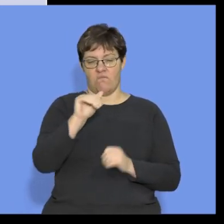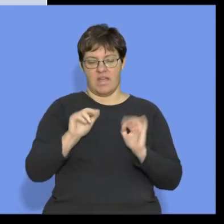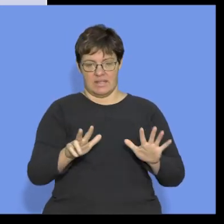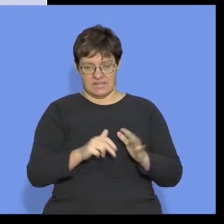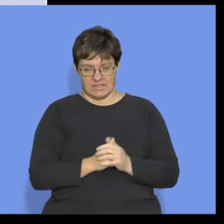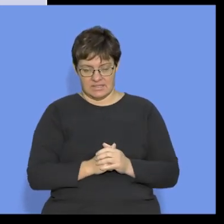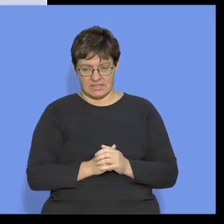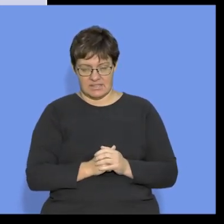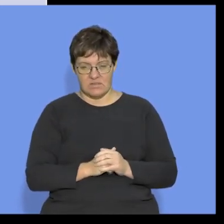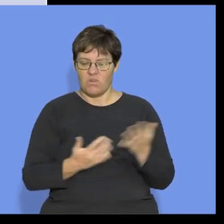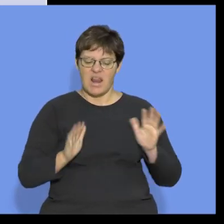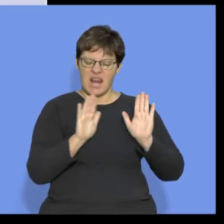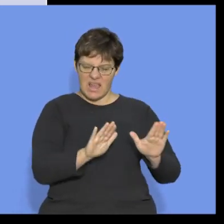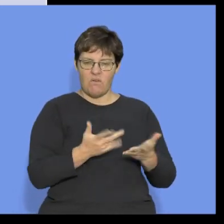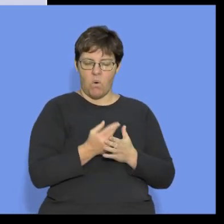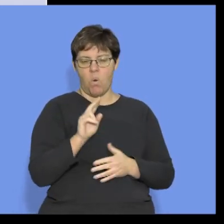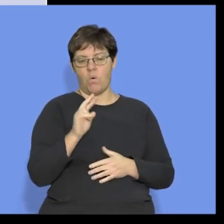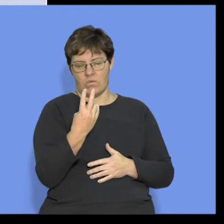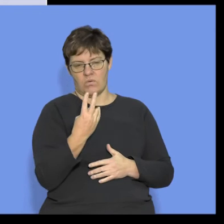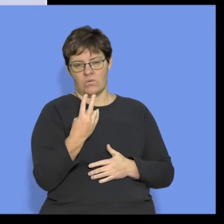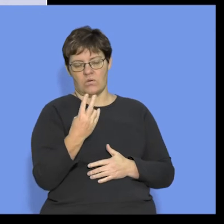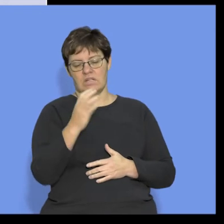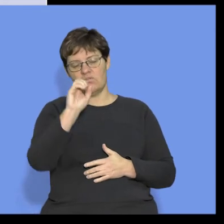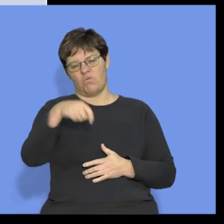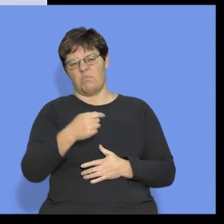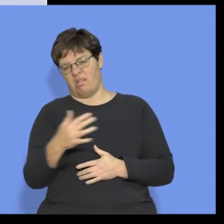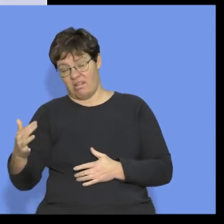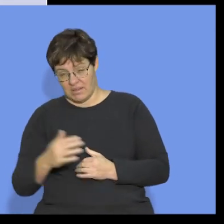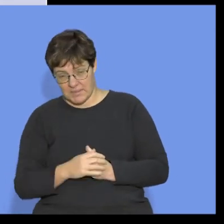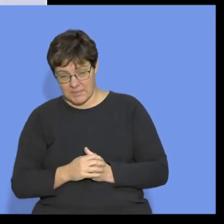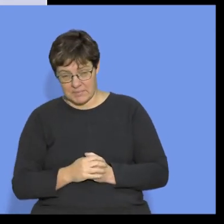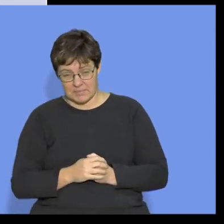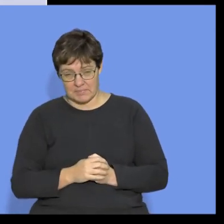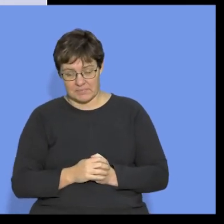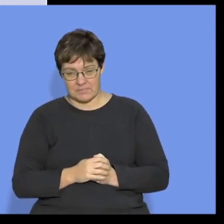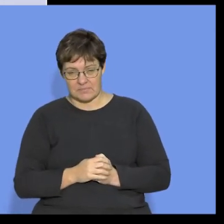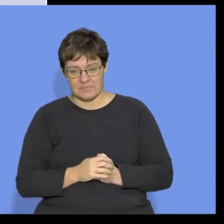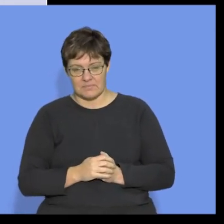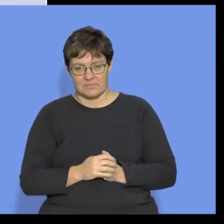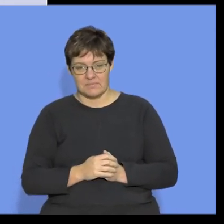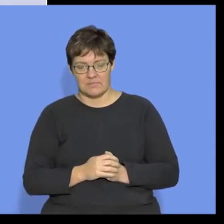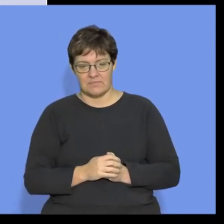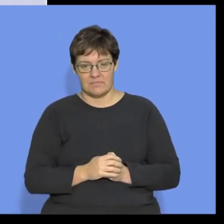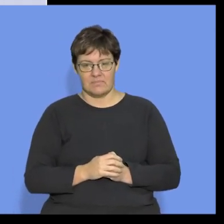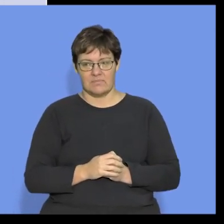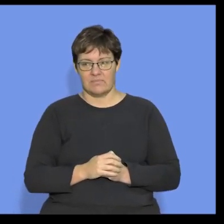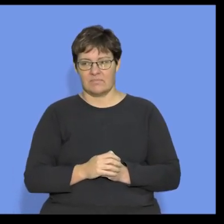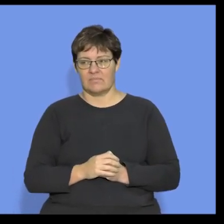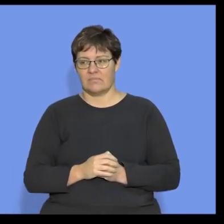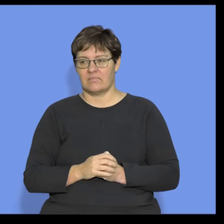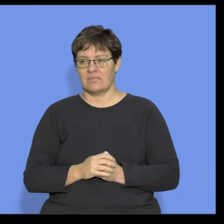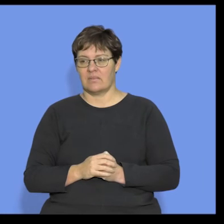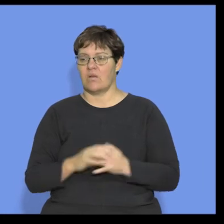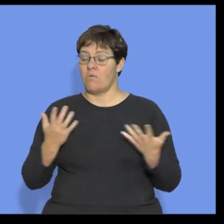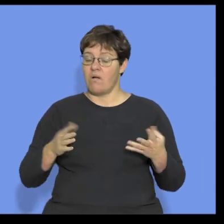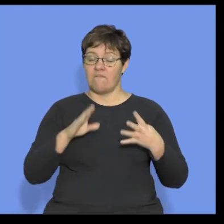can leave your answer as a fraction, or you can write decimal or percentage. Okay? Then problem